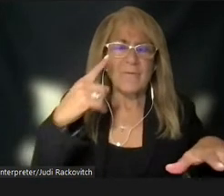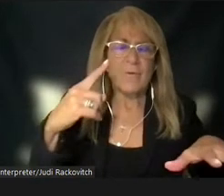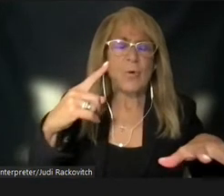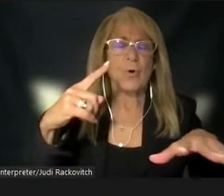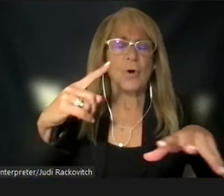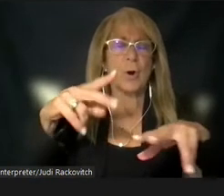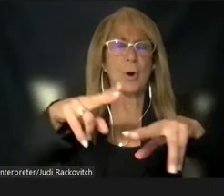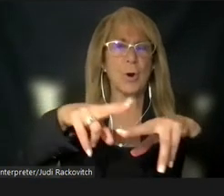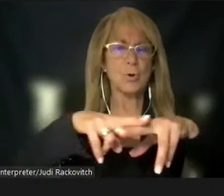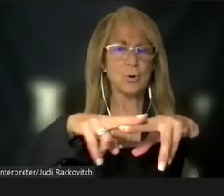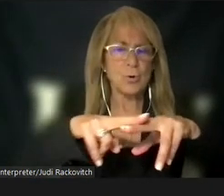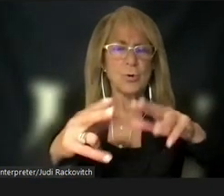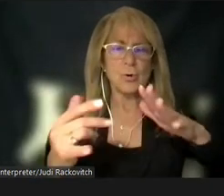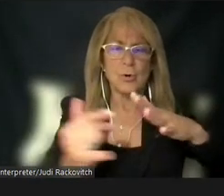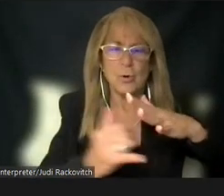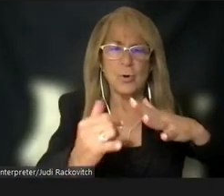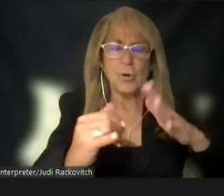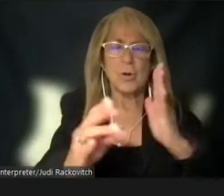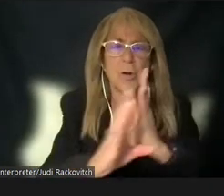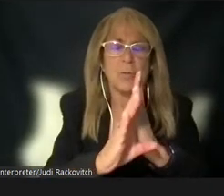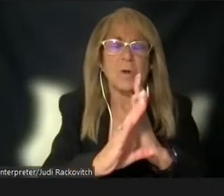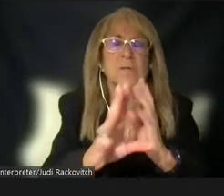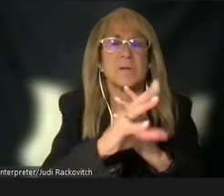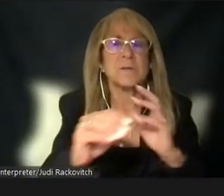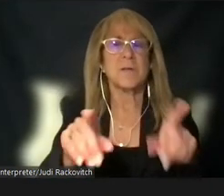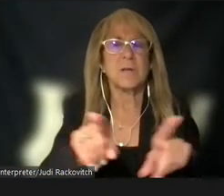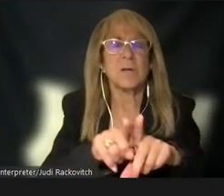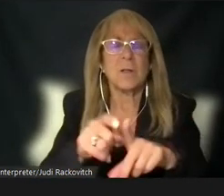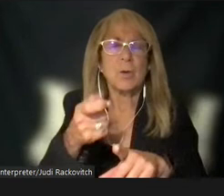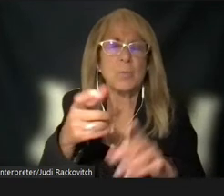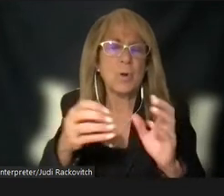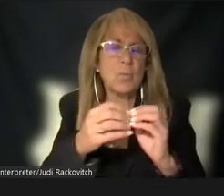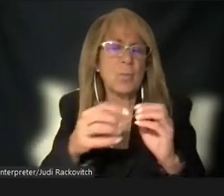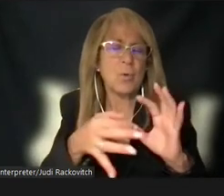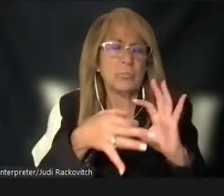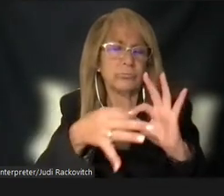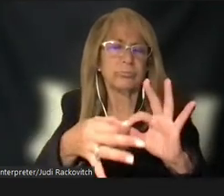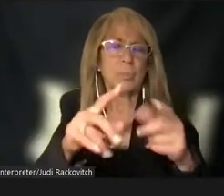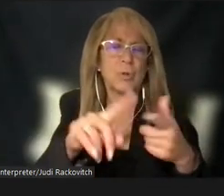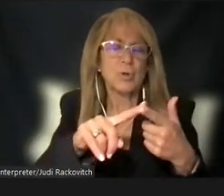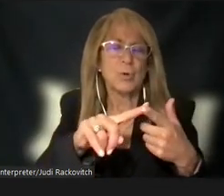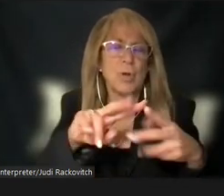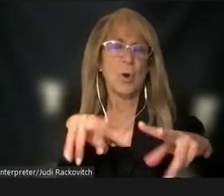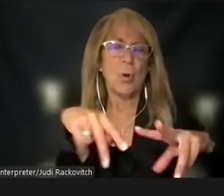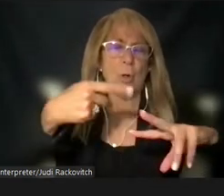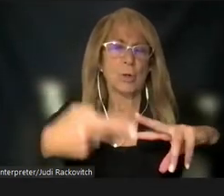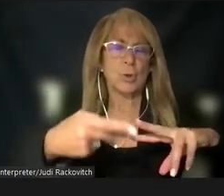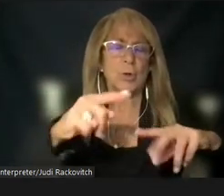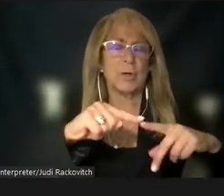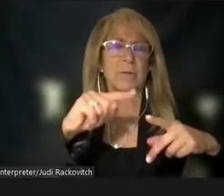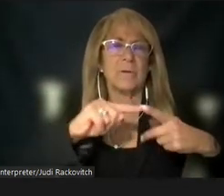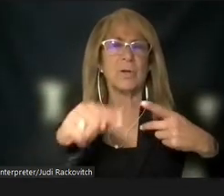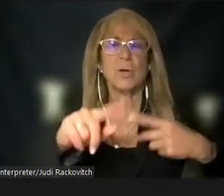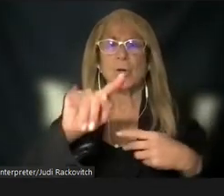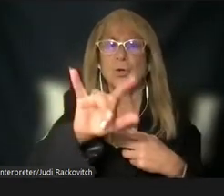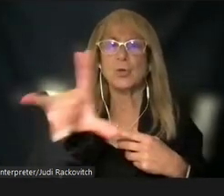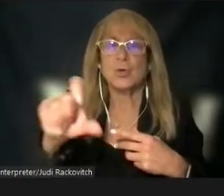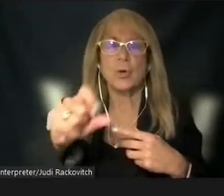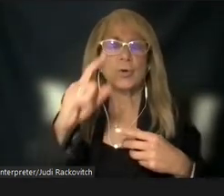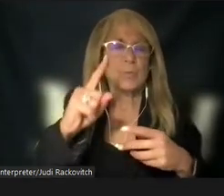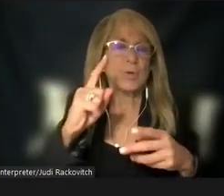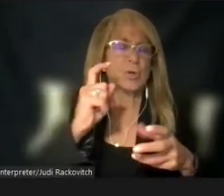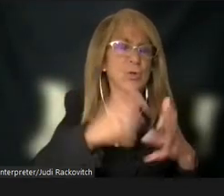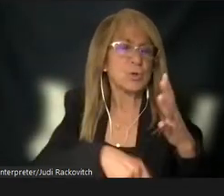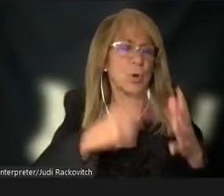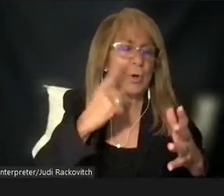A little more detail on the proposed Central Business District tolling program alternative. As noted earlier, tolls would be charged for vehicles entering Manhattan